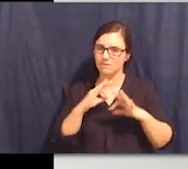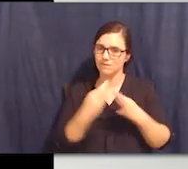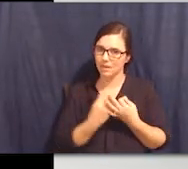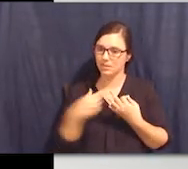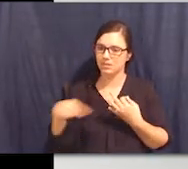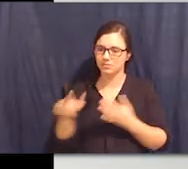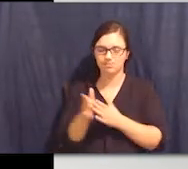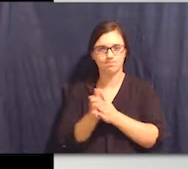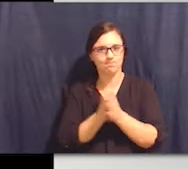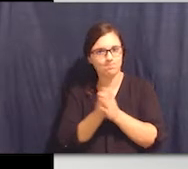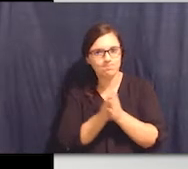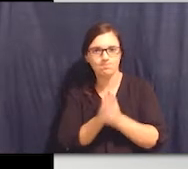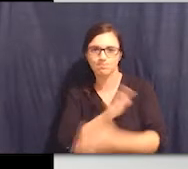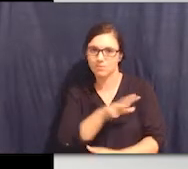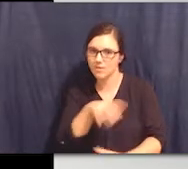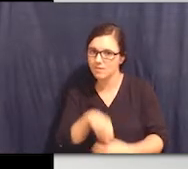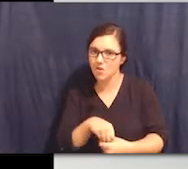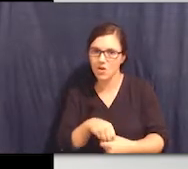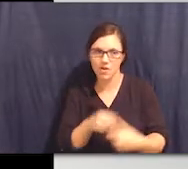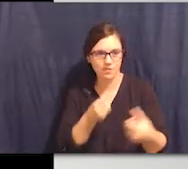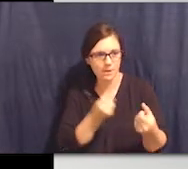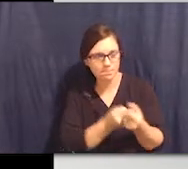families who are passionate and involved